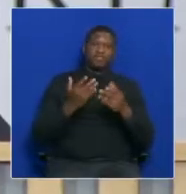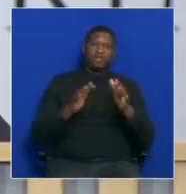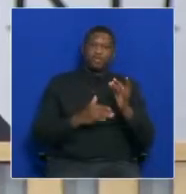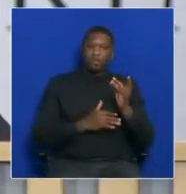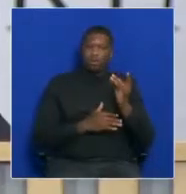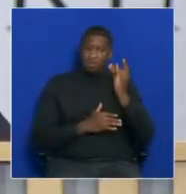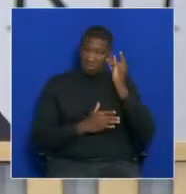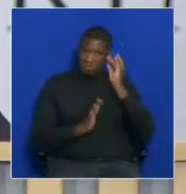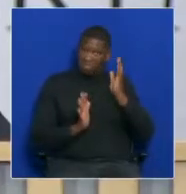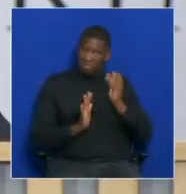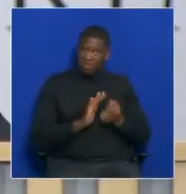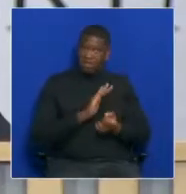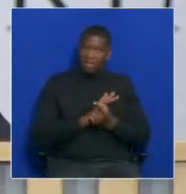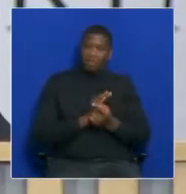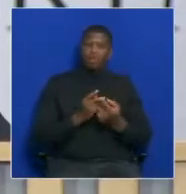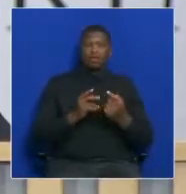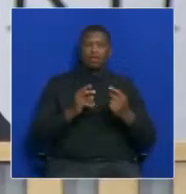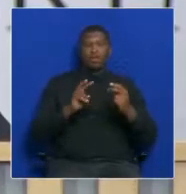working session